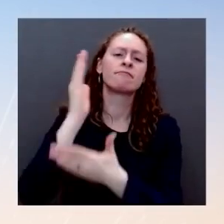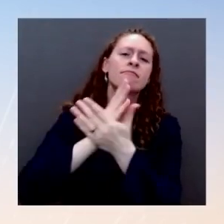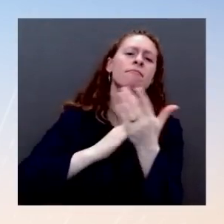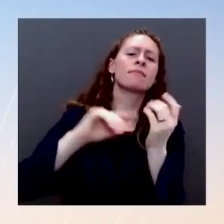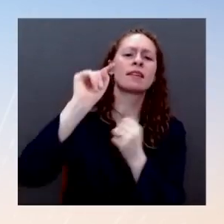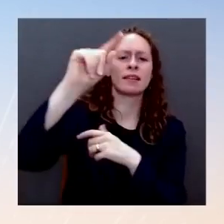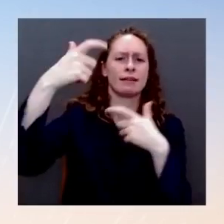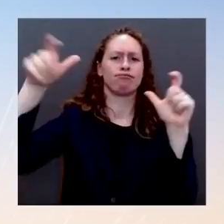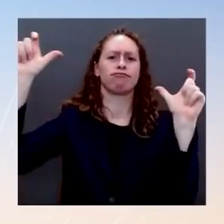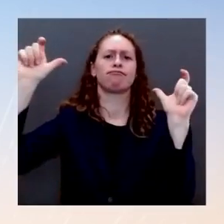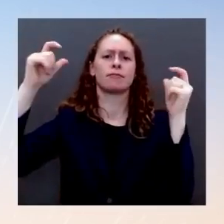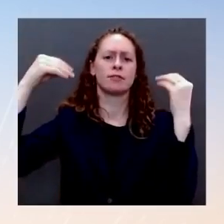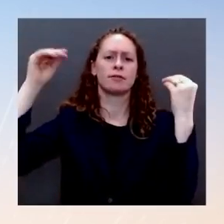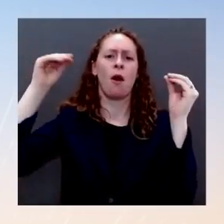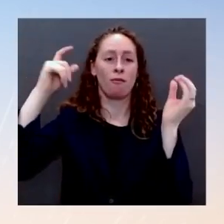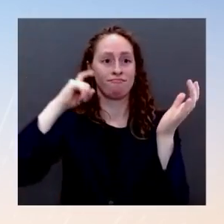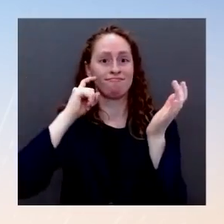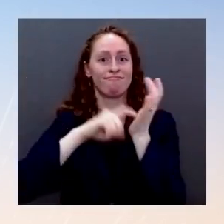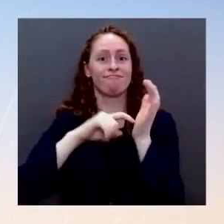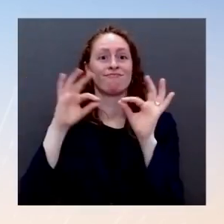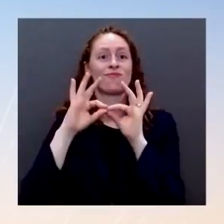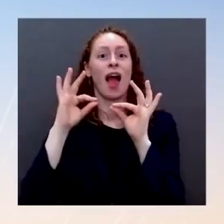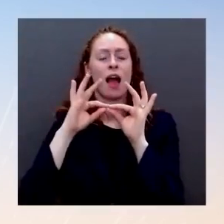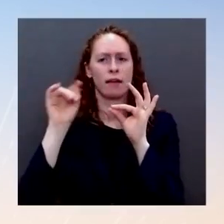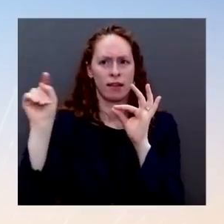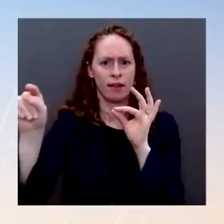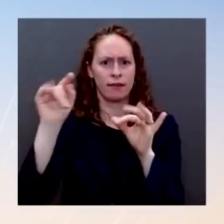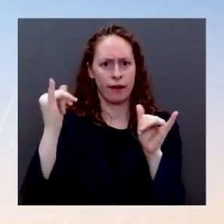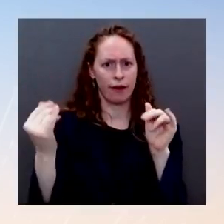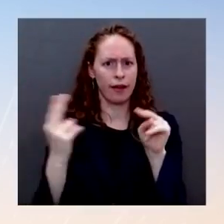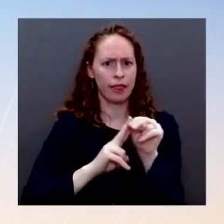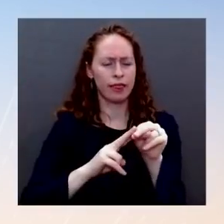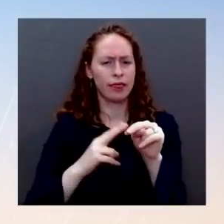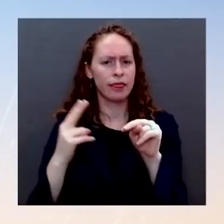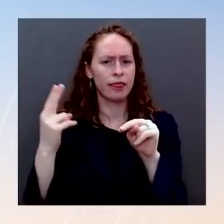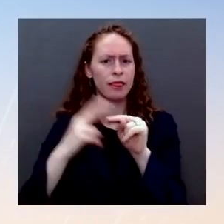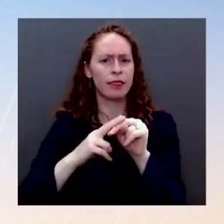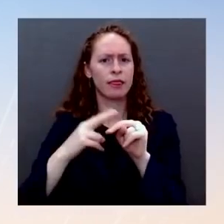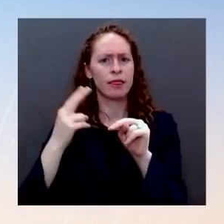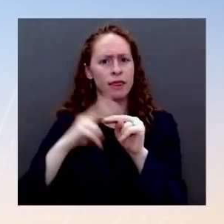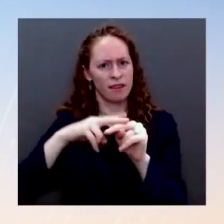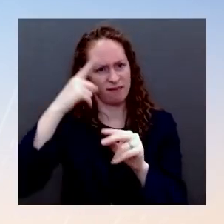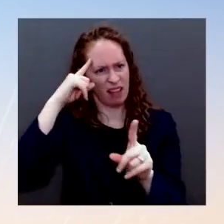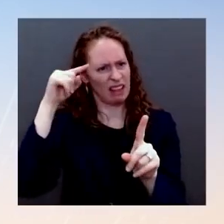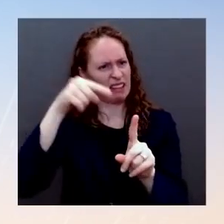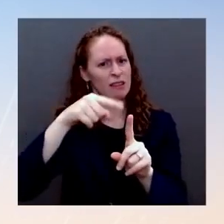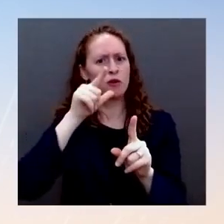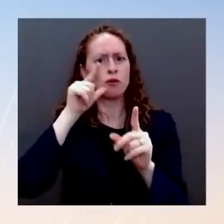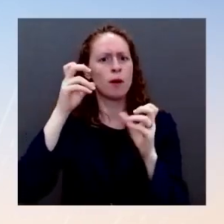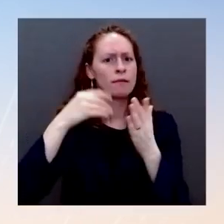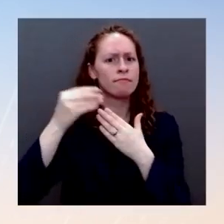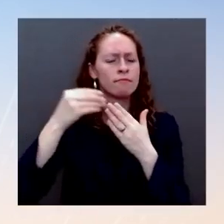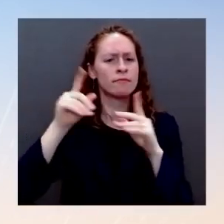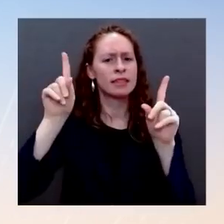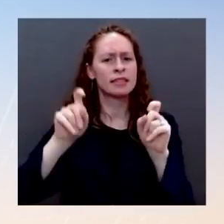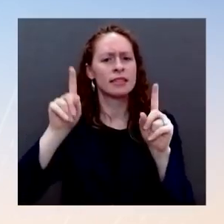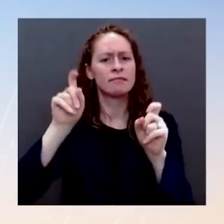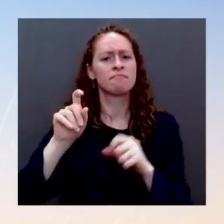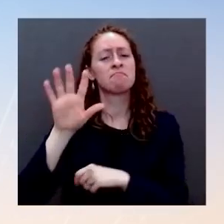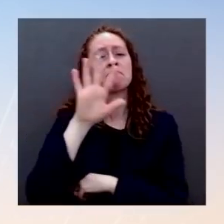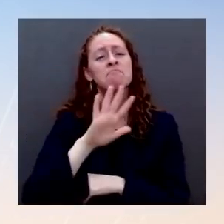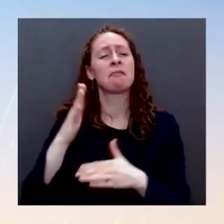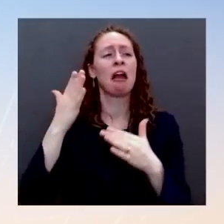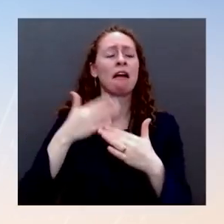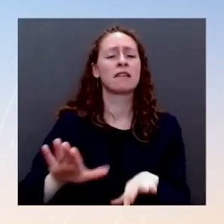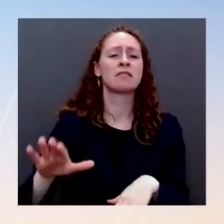had expired. They're now about $19-20, and they were at about $14 per box of 2 tests. I'm wondering whether there are any talks ongoing